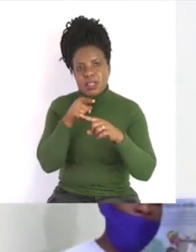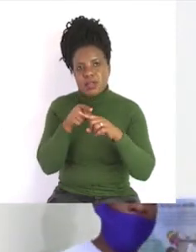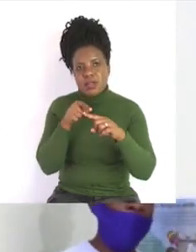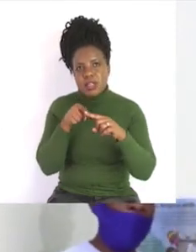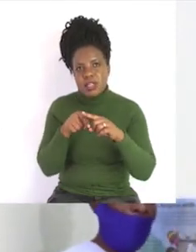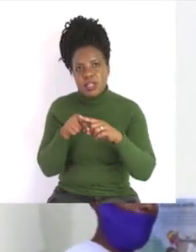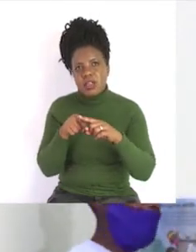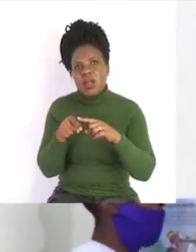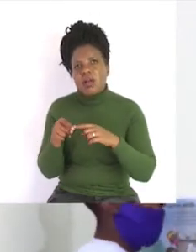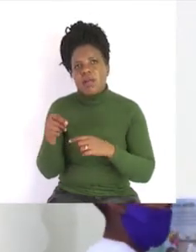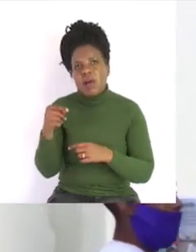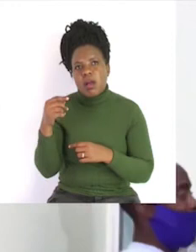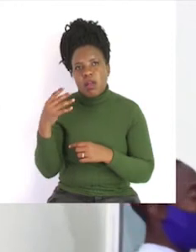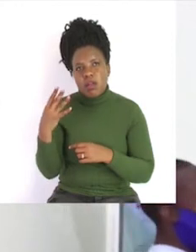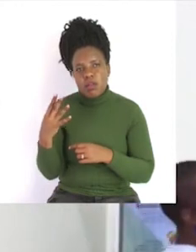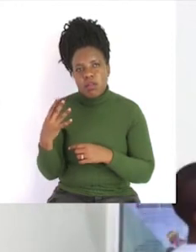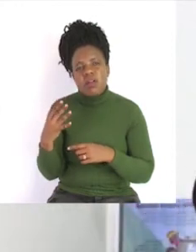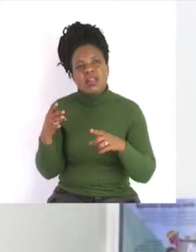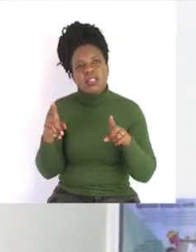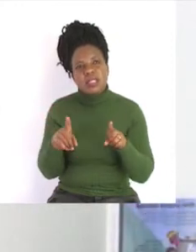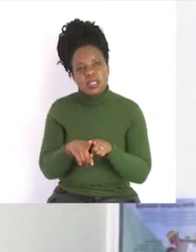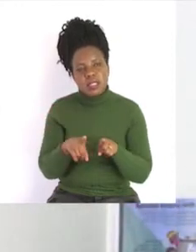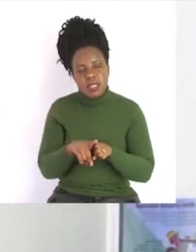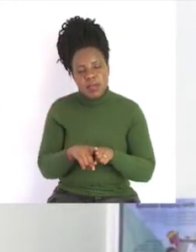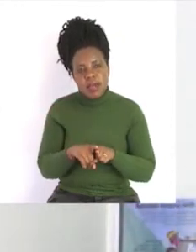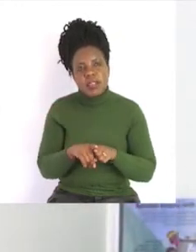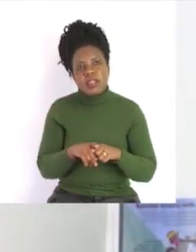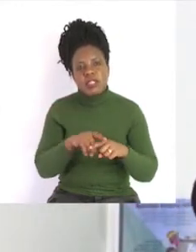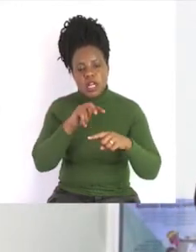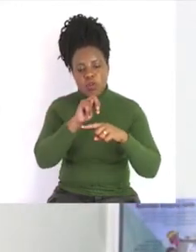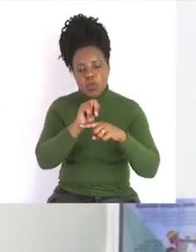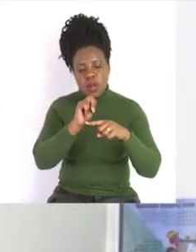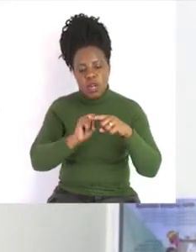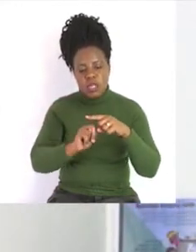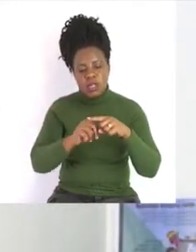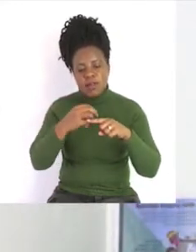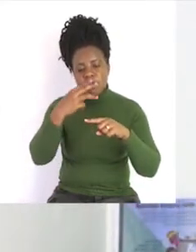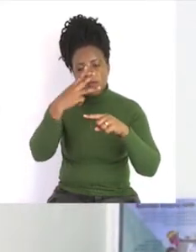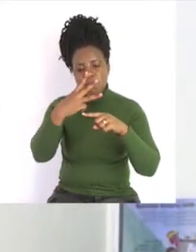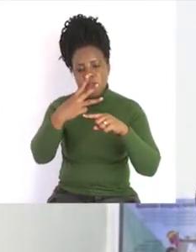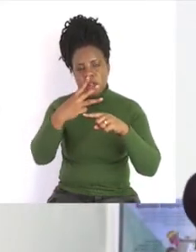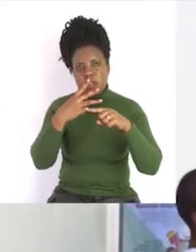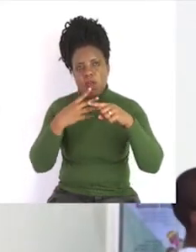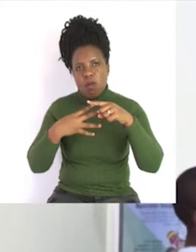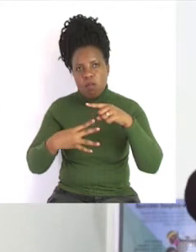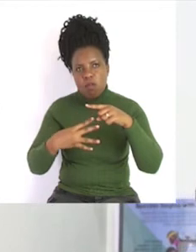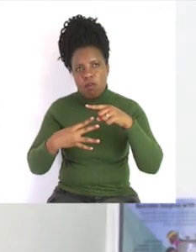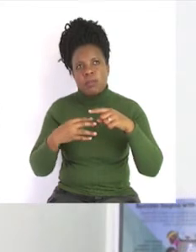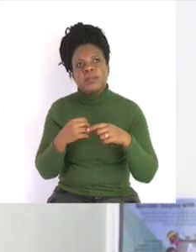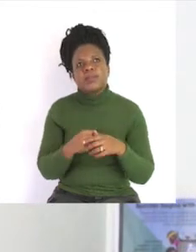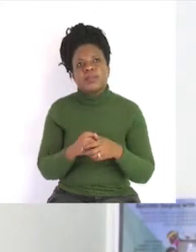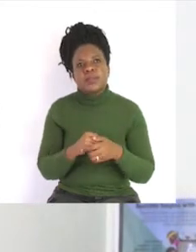Are we together? So, like I said, this 7 was supposed to be divided by 8. So how will it look